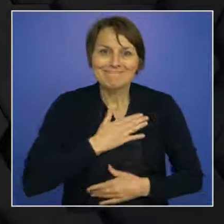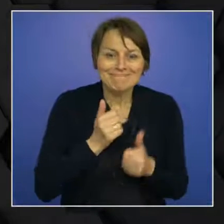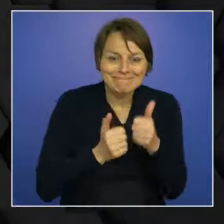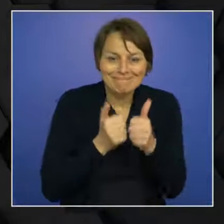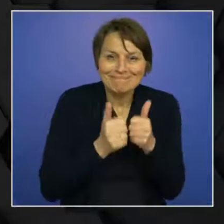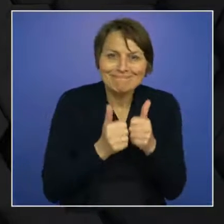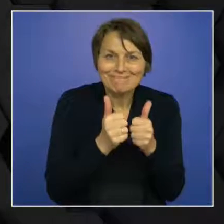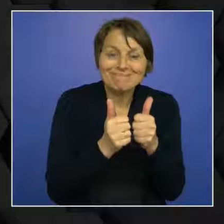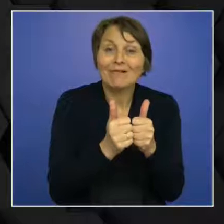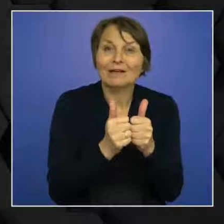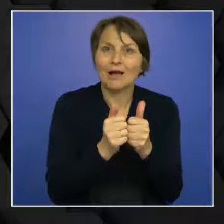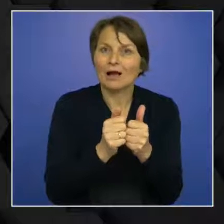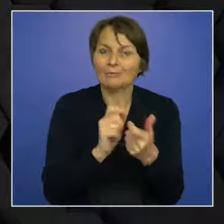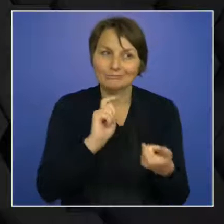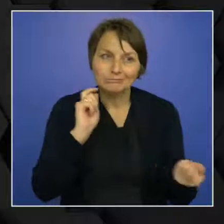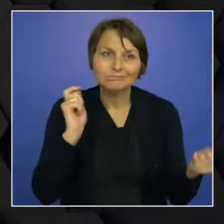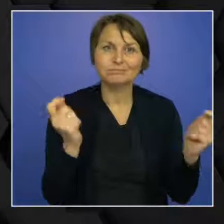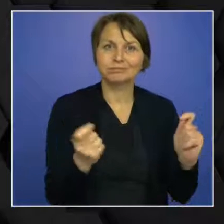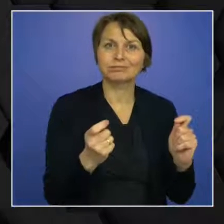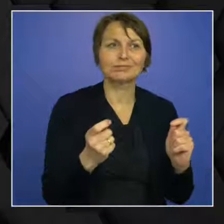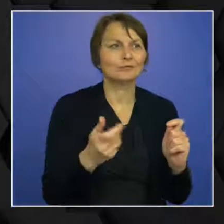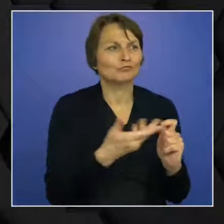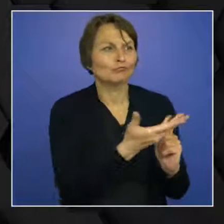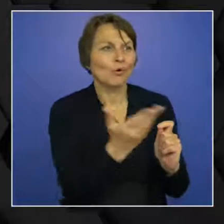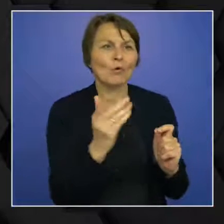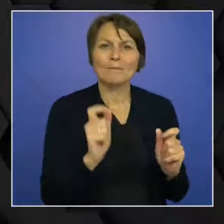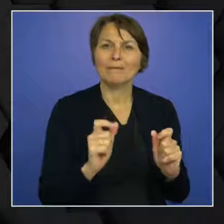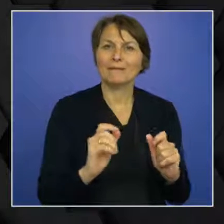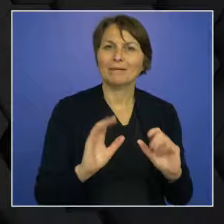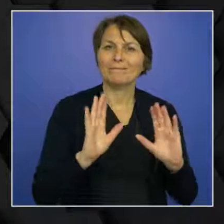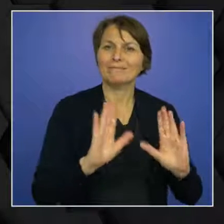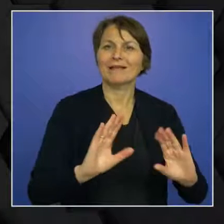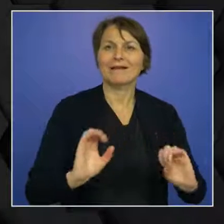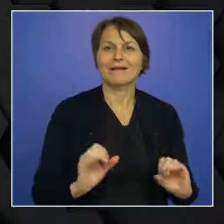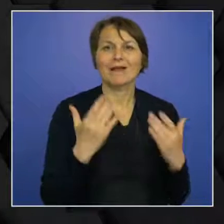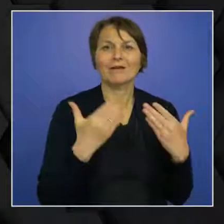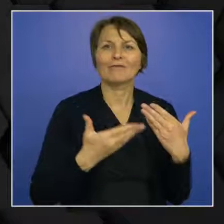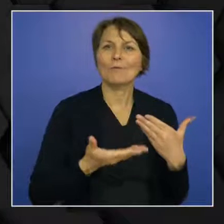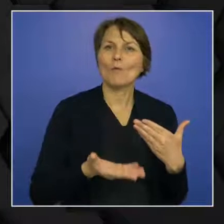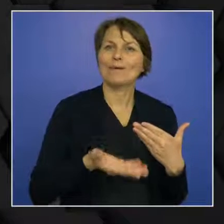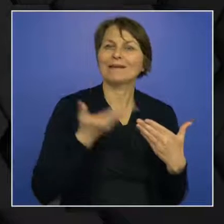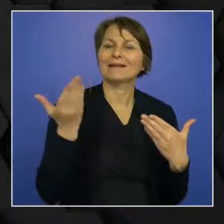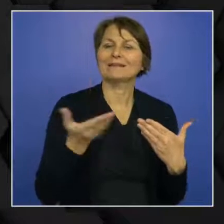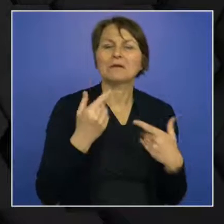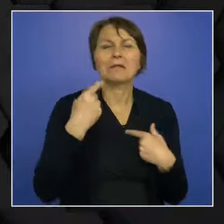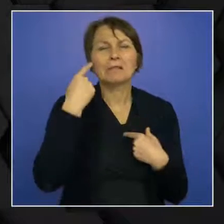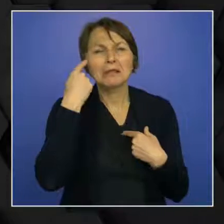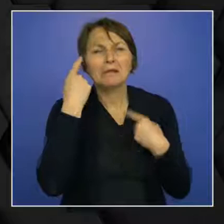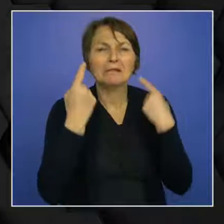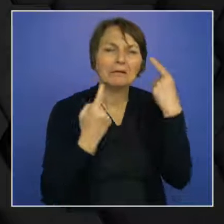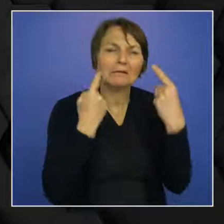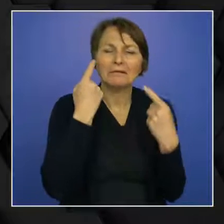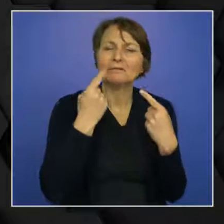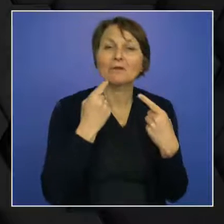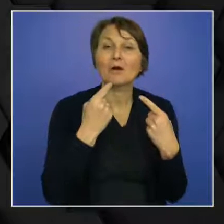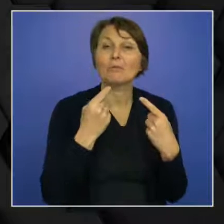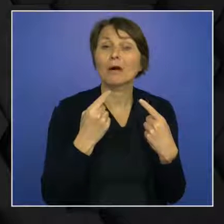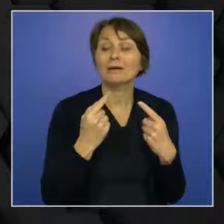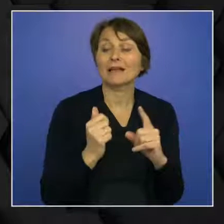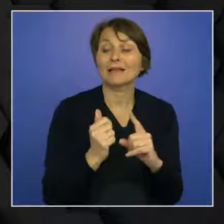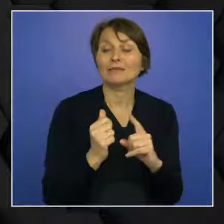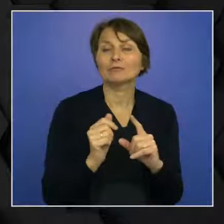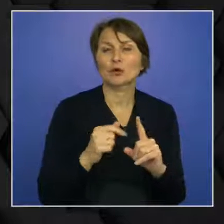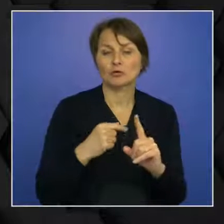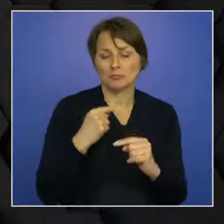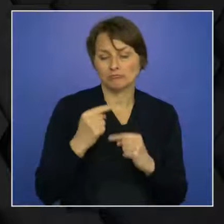for how we can make life easier for people so they don't have to think about it as much. It's like things that happen automatically in the background to make things